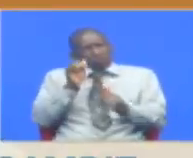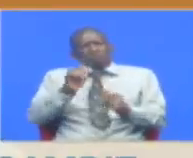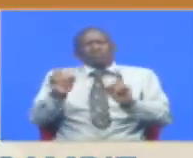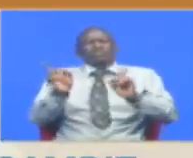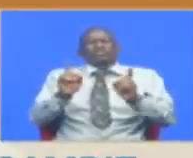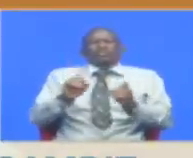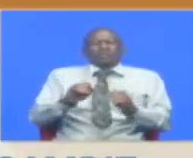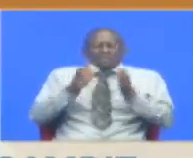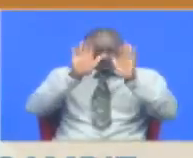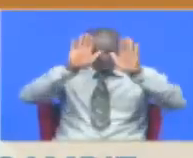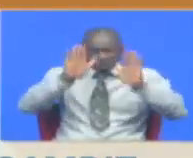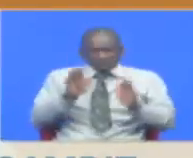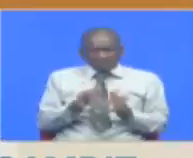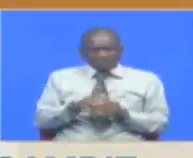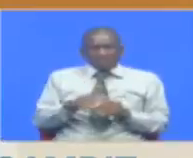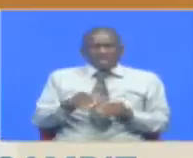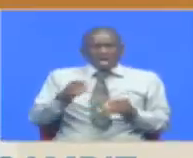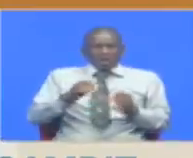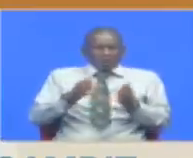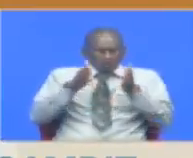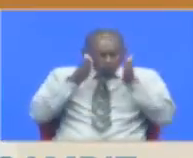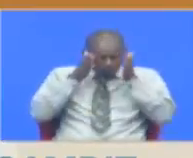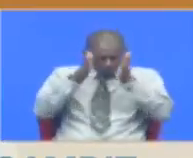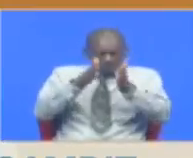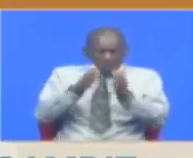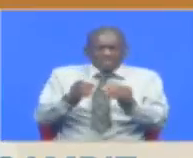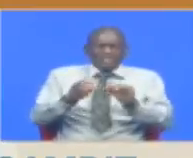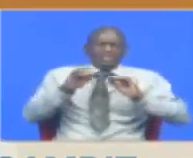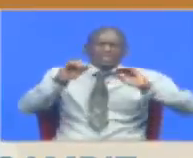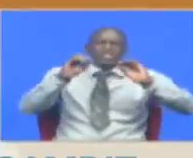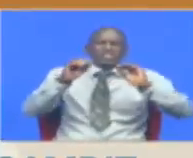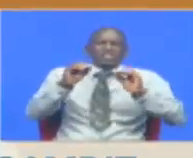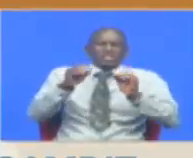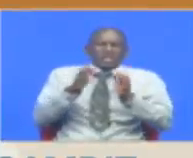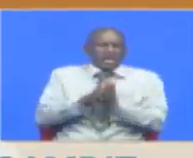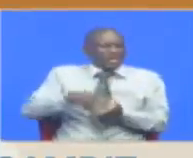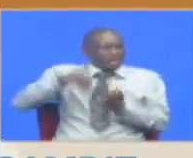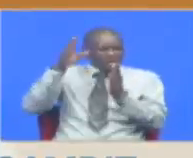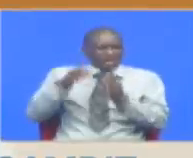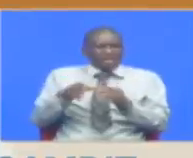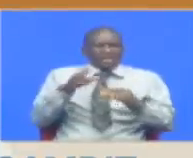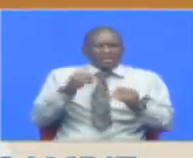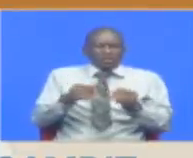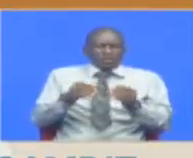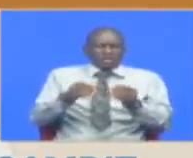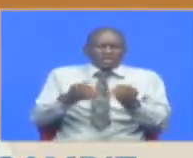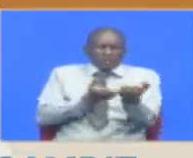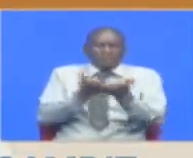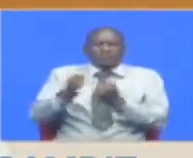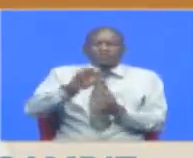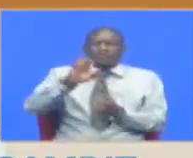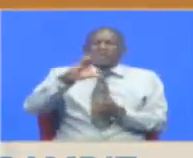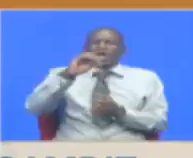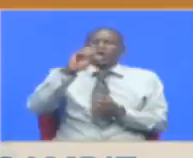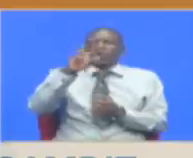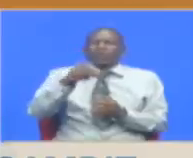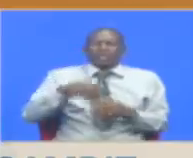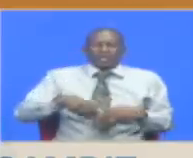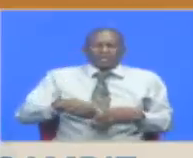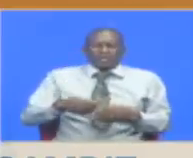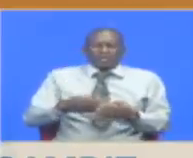is teaching and learning. And the core business of Acorn is providing student